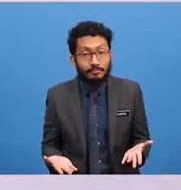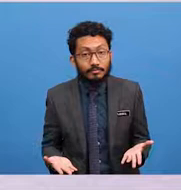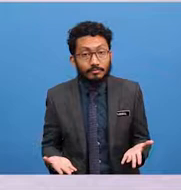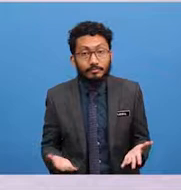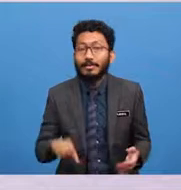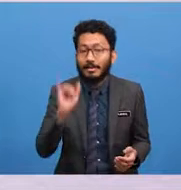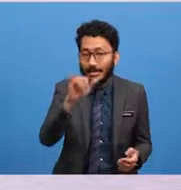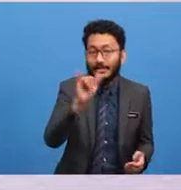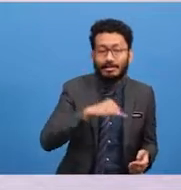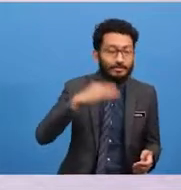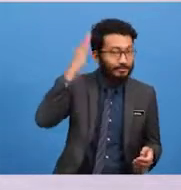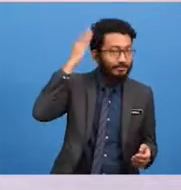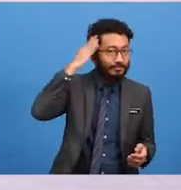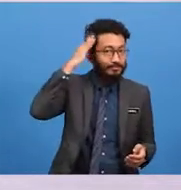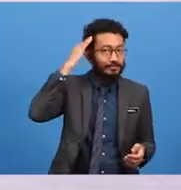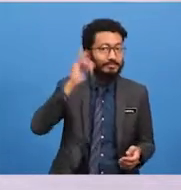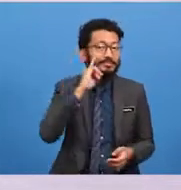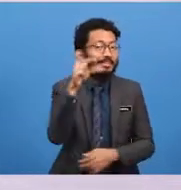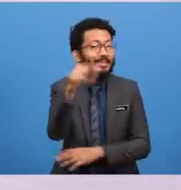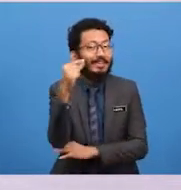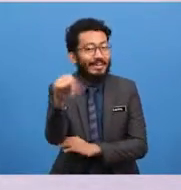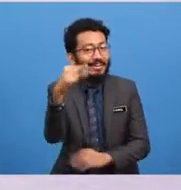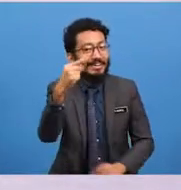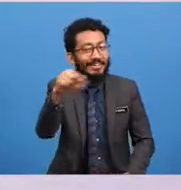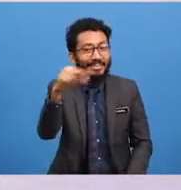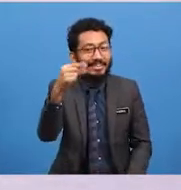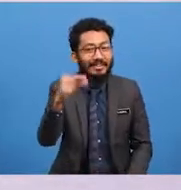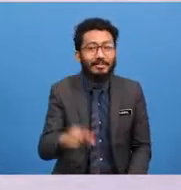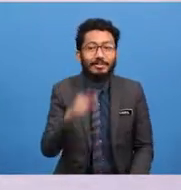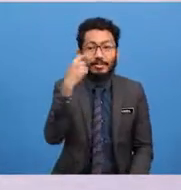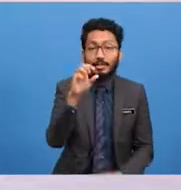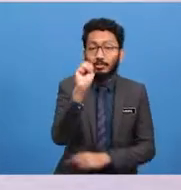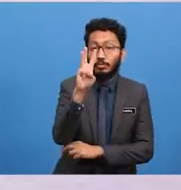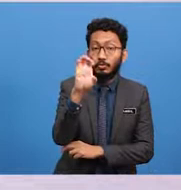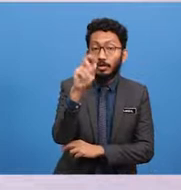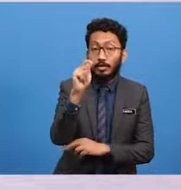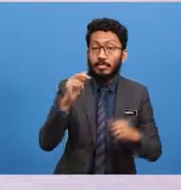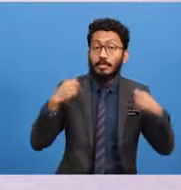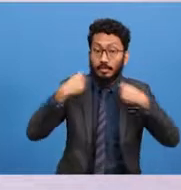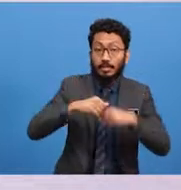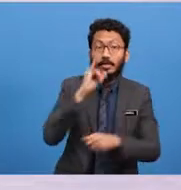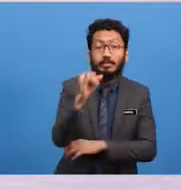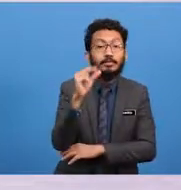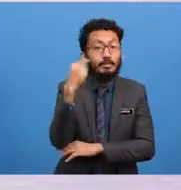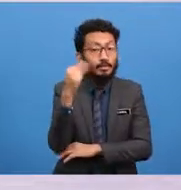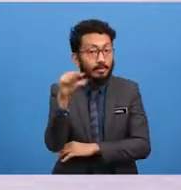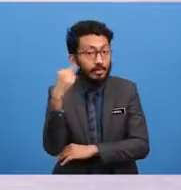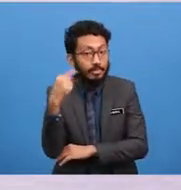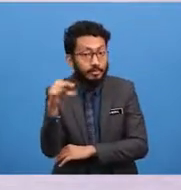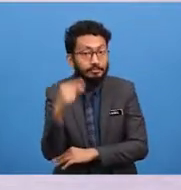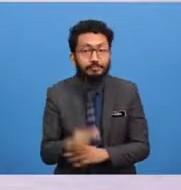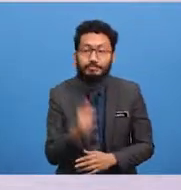I know. It's green. This sweater is green. Good job,